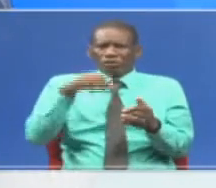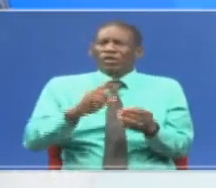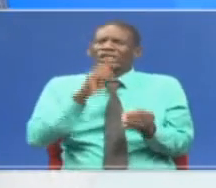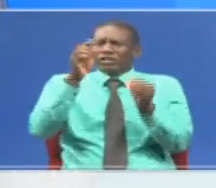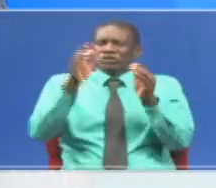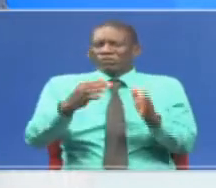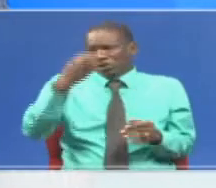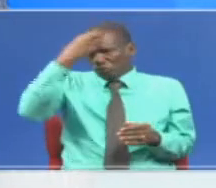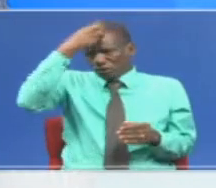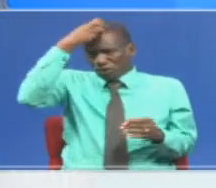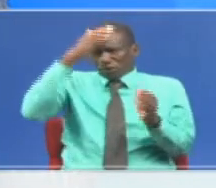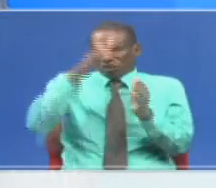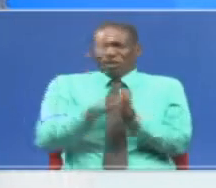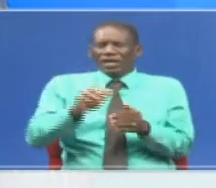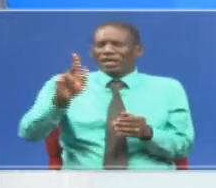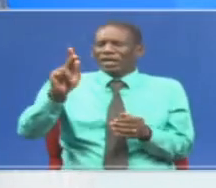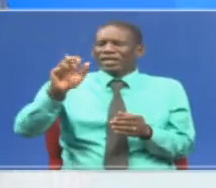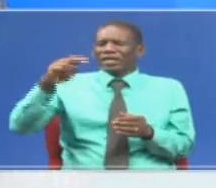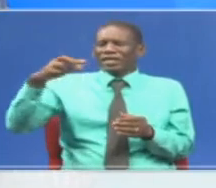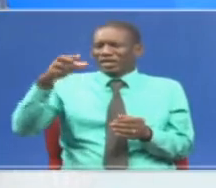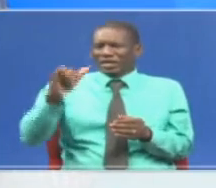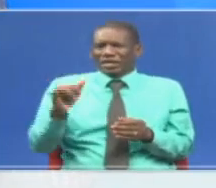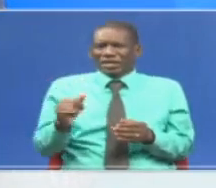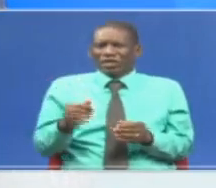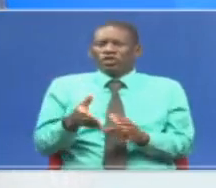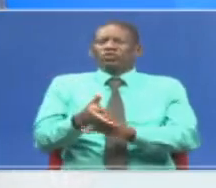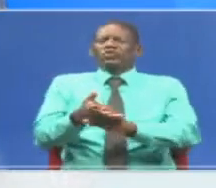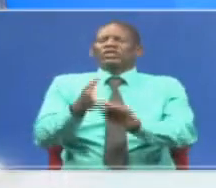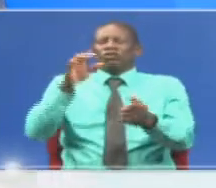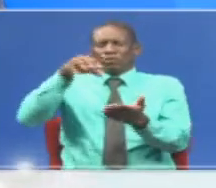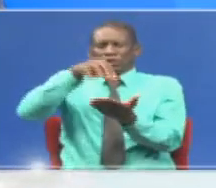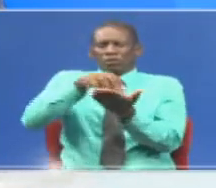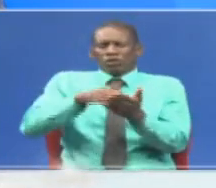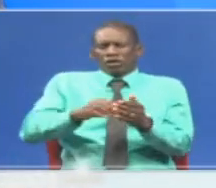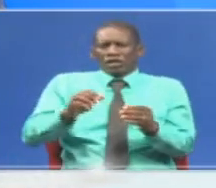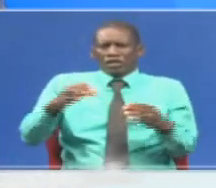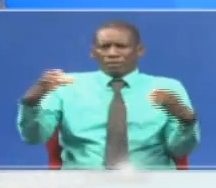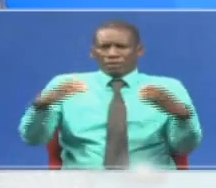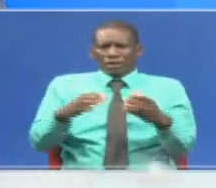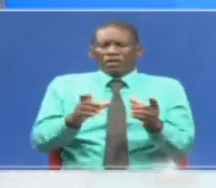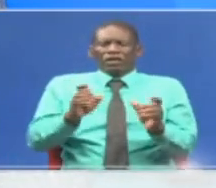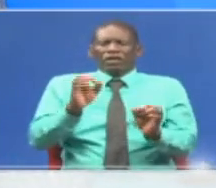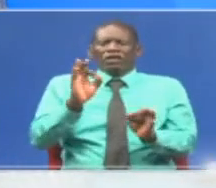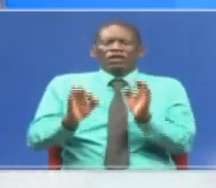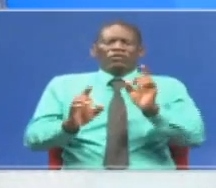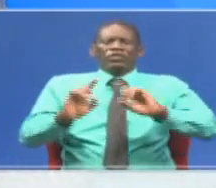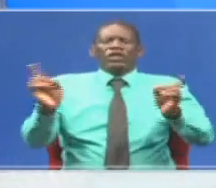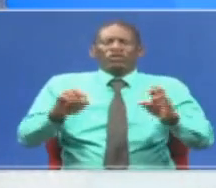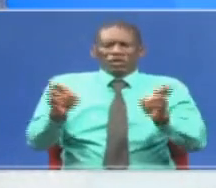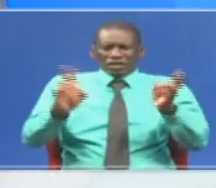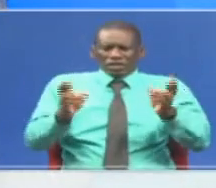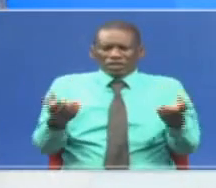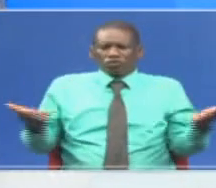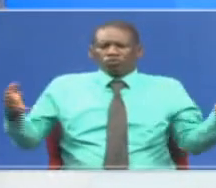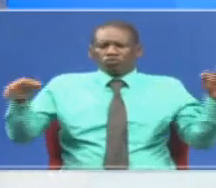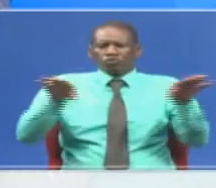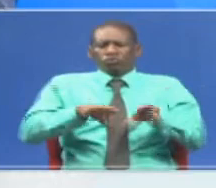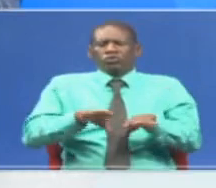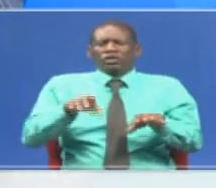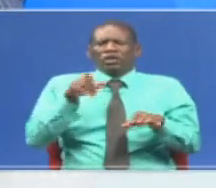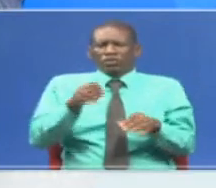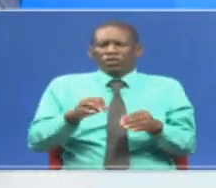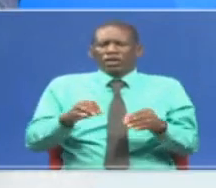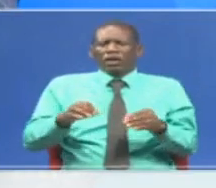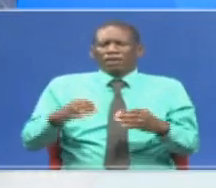Moses Wetangula and Amason Kingi resign from their positions if they are not willing to fold their parties and join the ruling